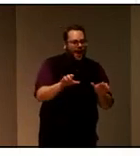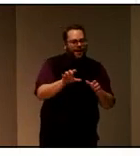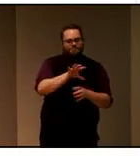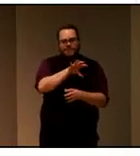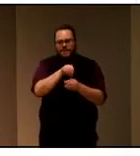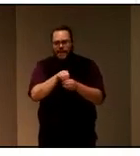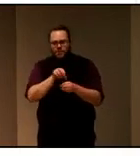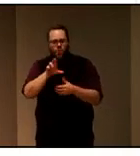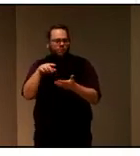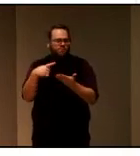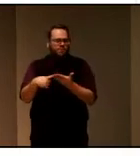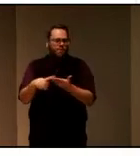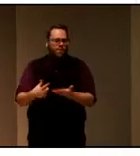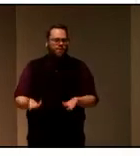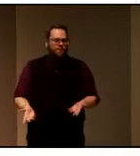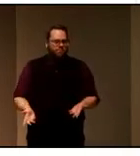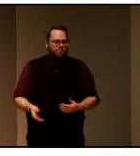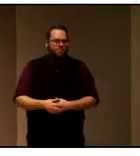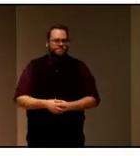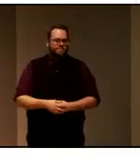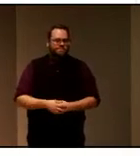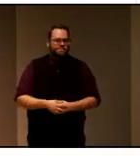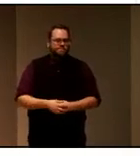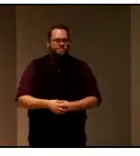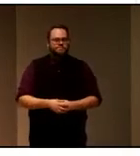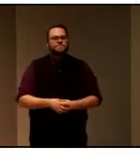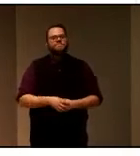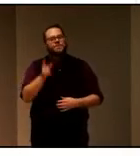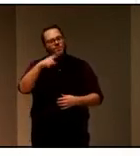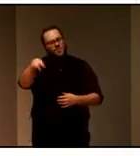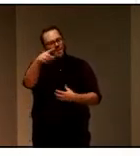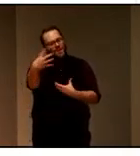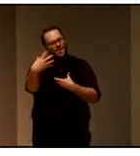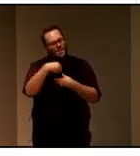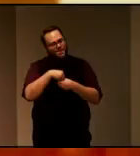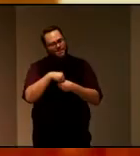or talk about it. And that's where you all come in.